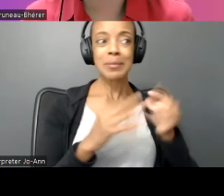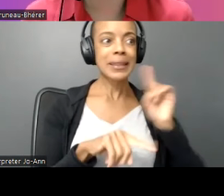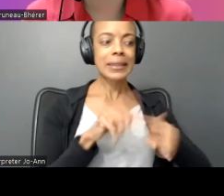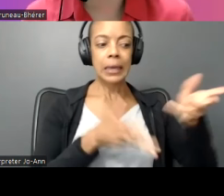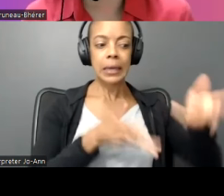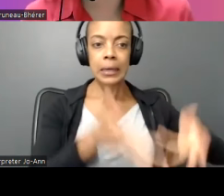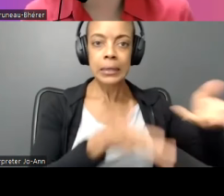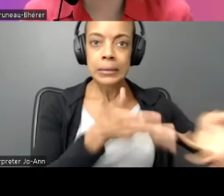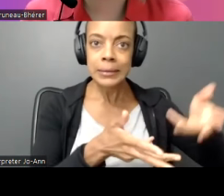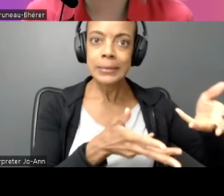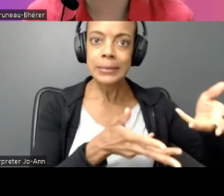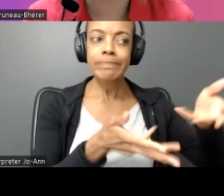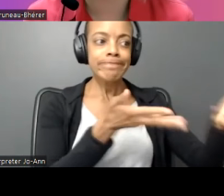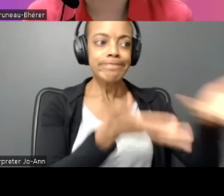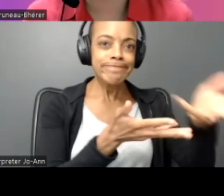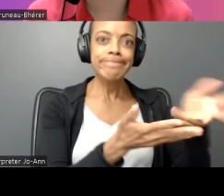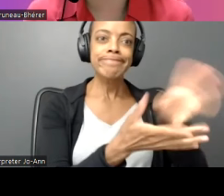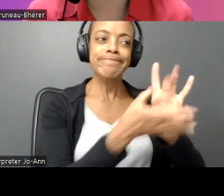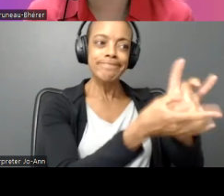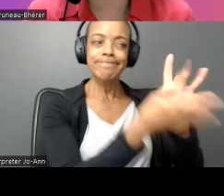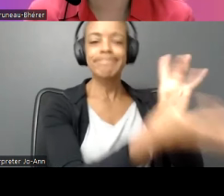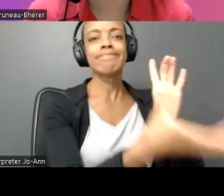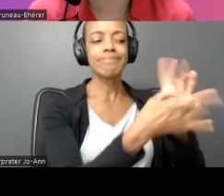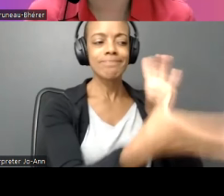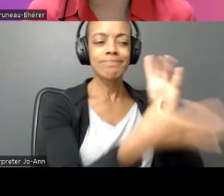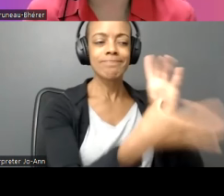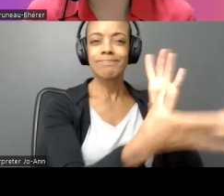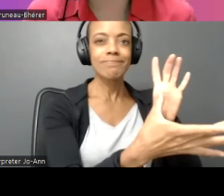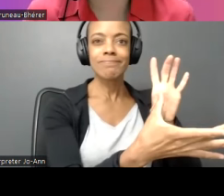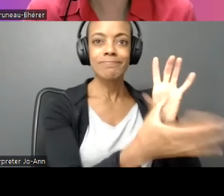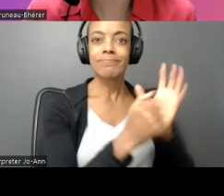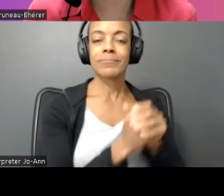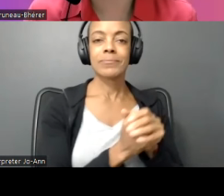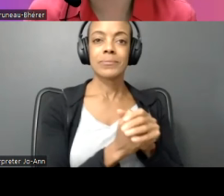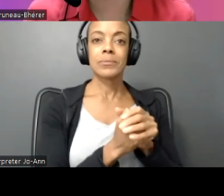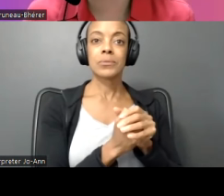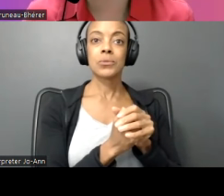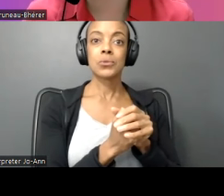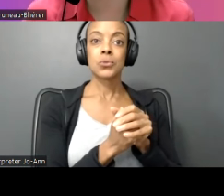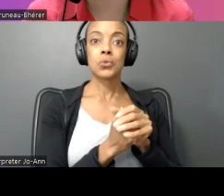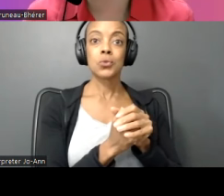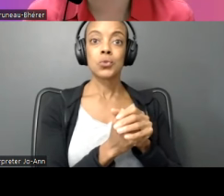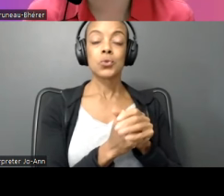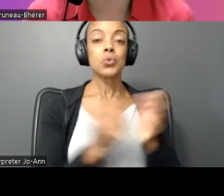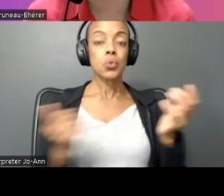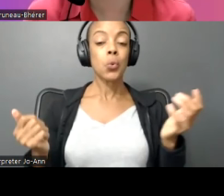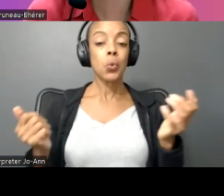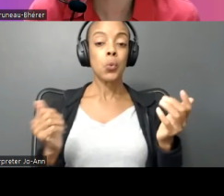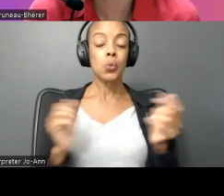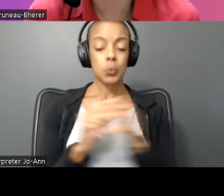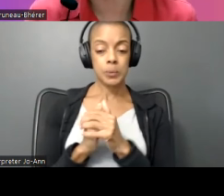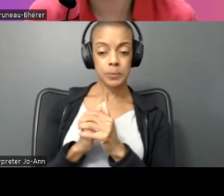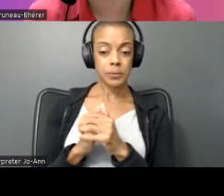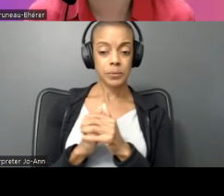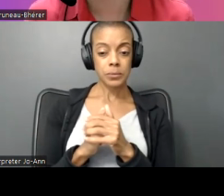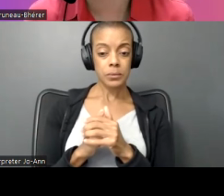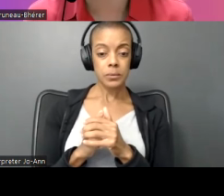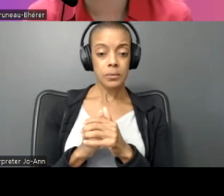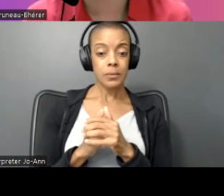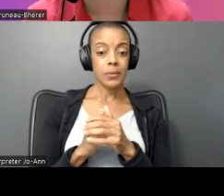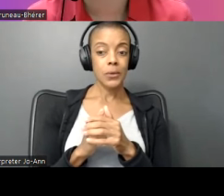can't really reach him. So this means that the procedures that are usually stressful for everyone make it